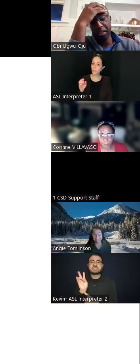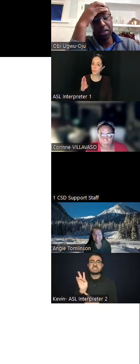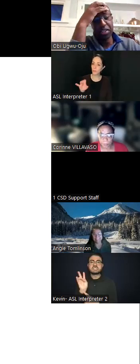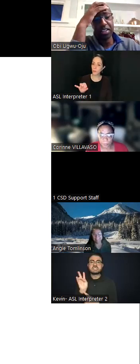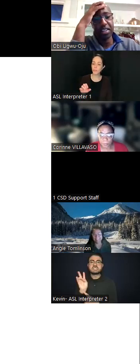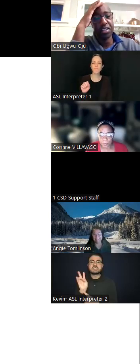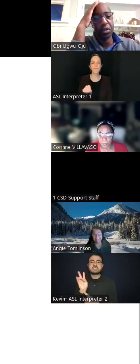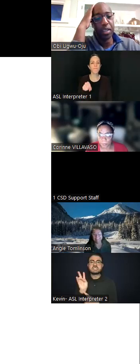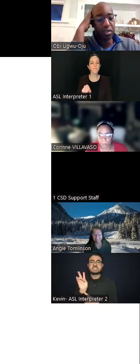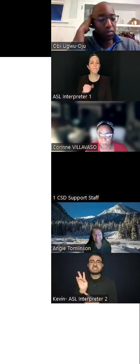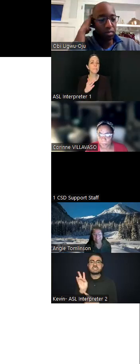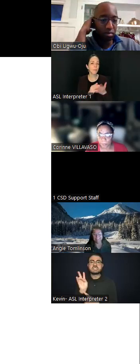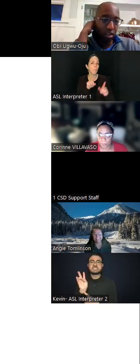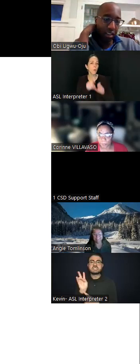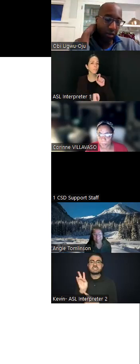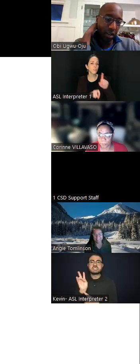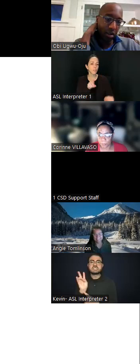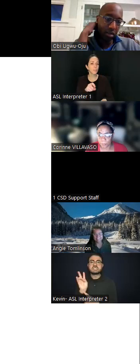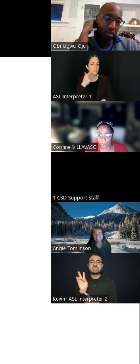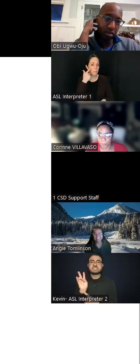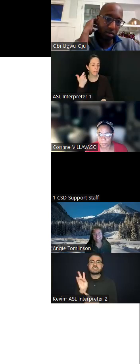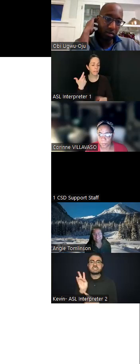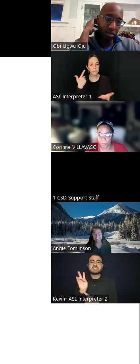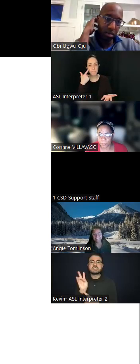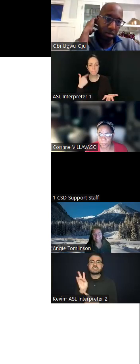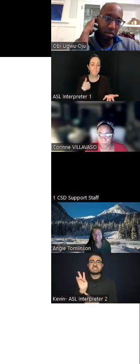Yeah, just some questions on this too, because, you know, I think we're going to,